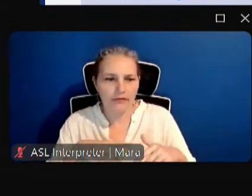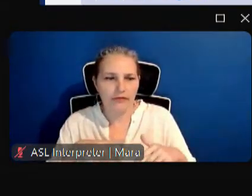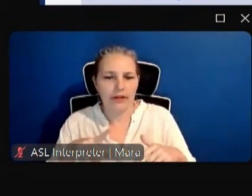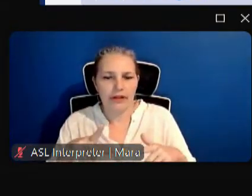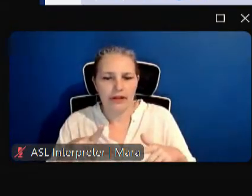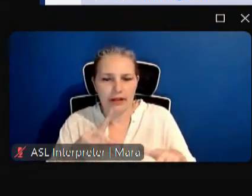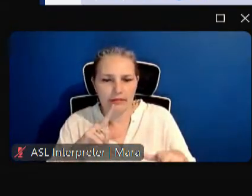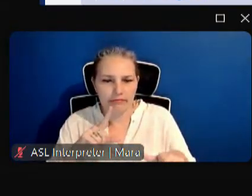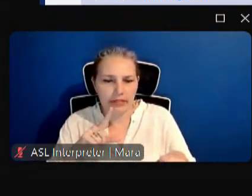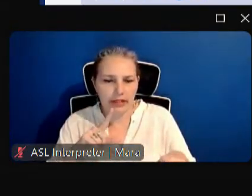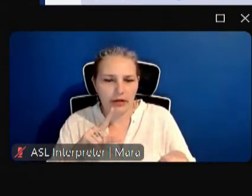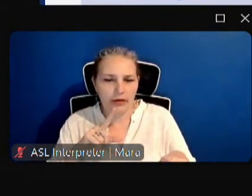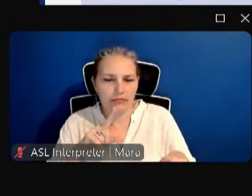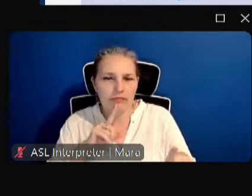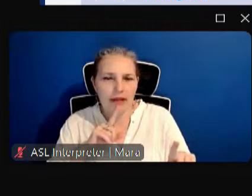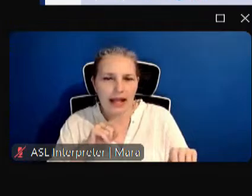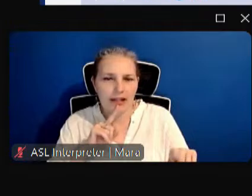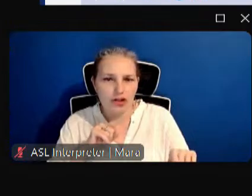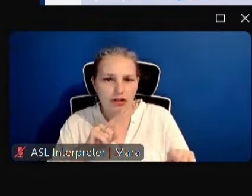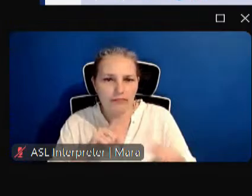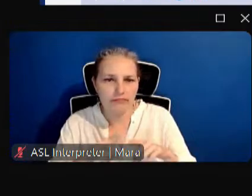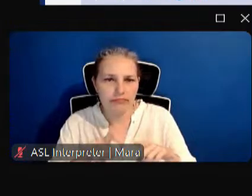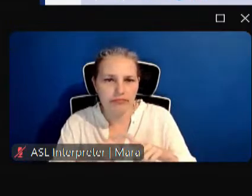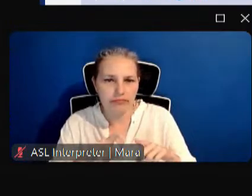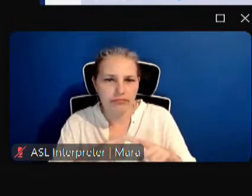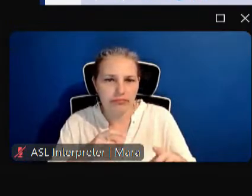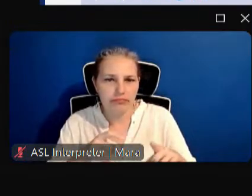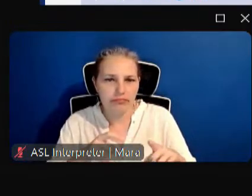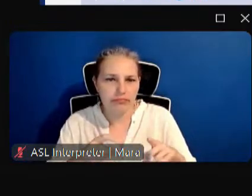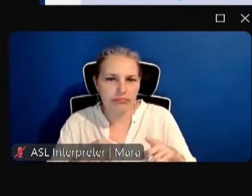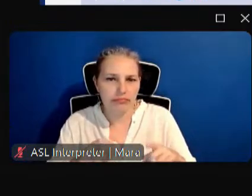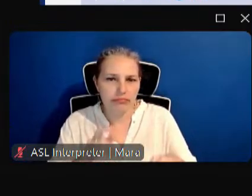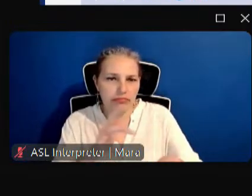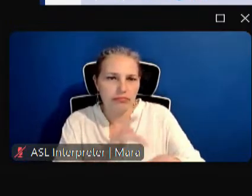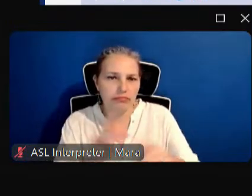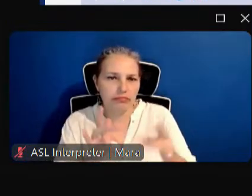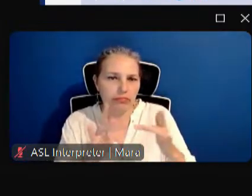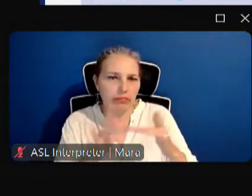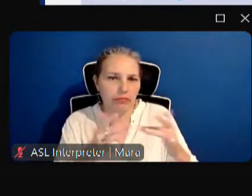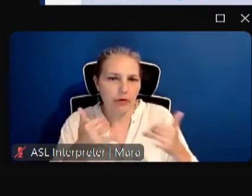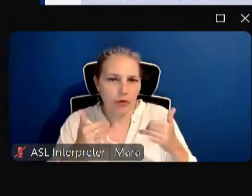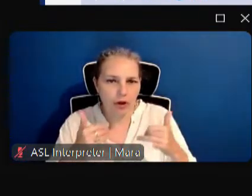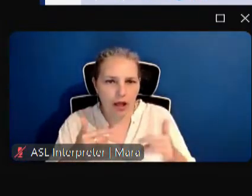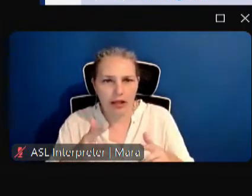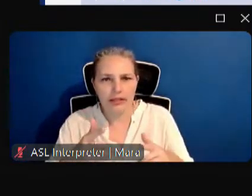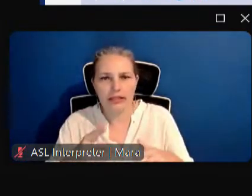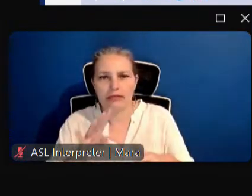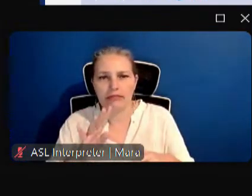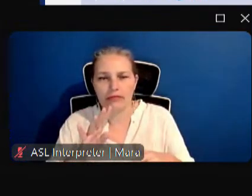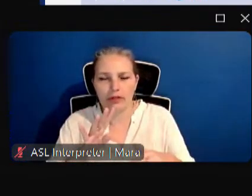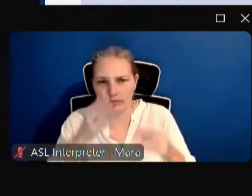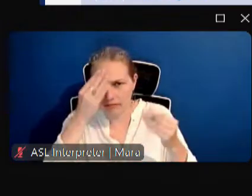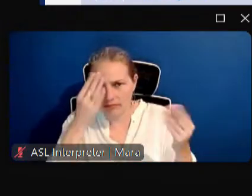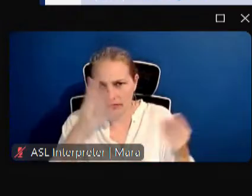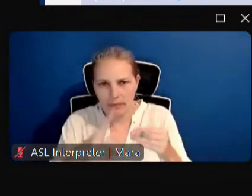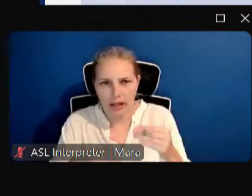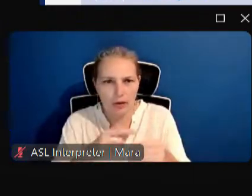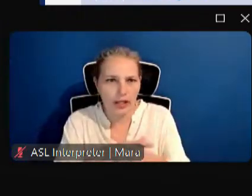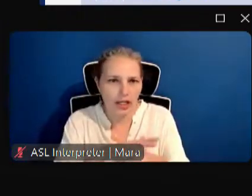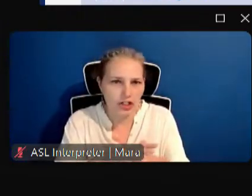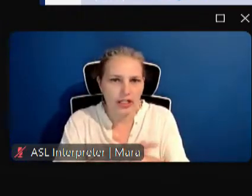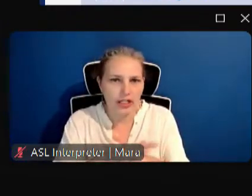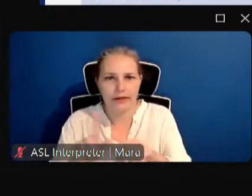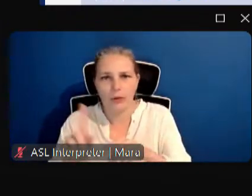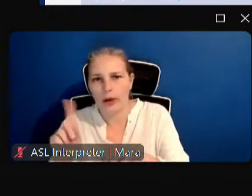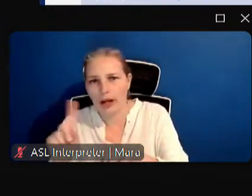the issue and some details about what the issue is, and also any additional information that will help